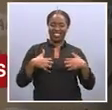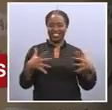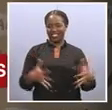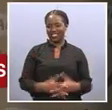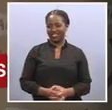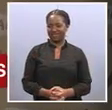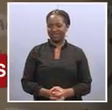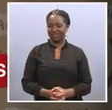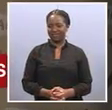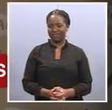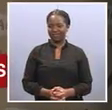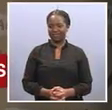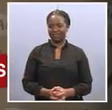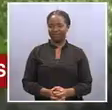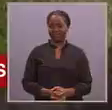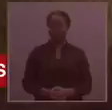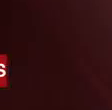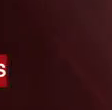off.